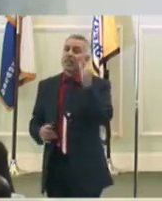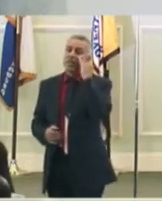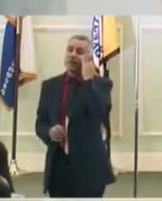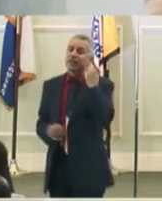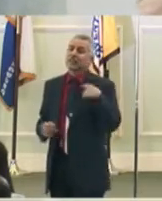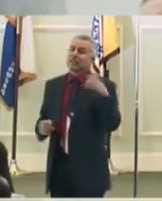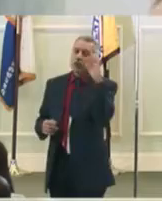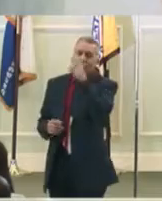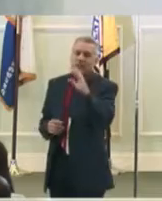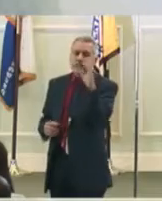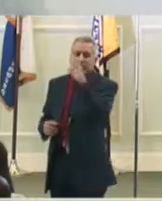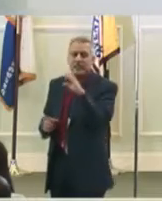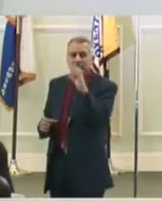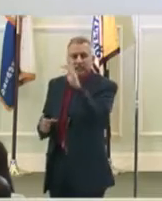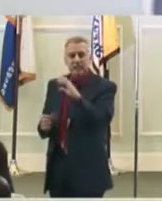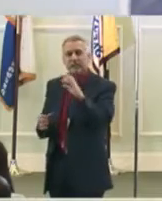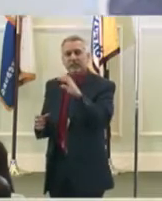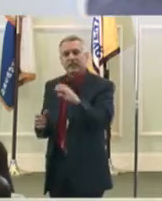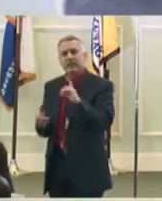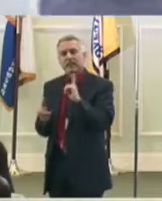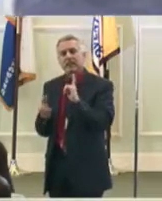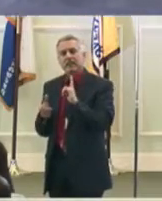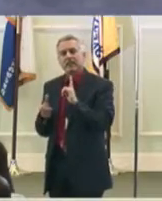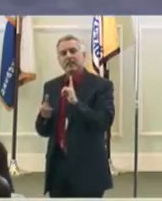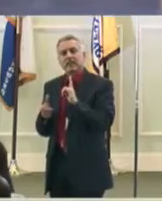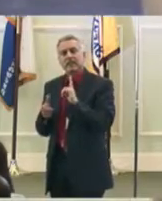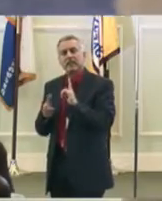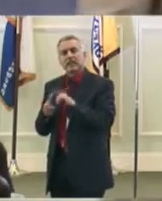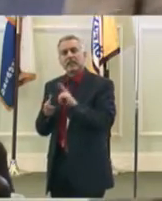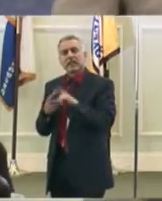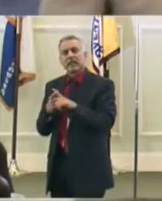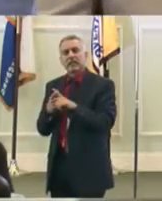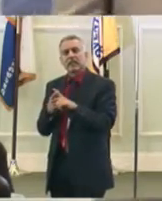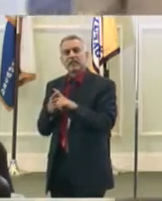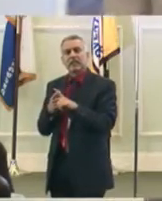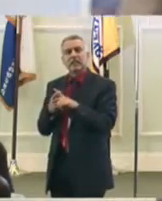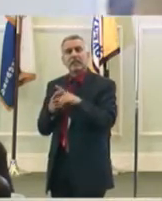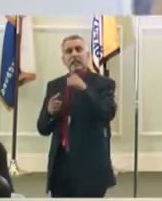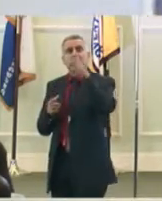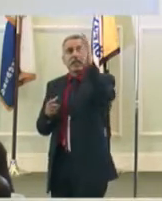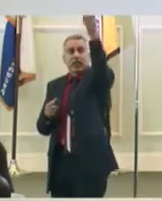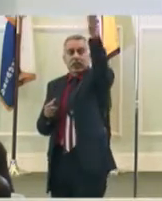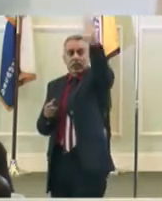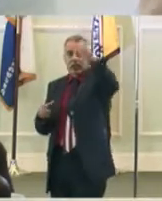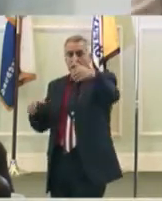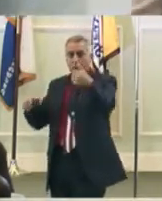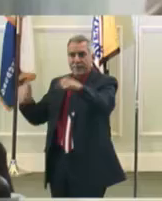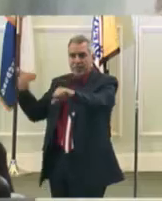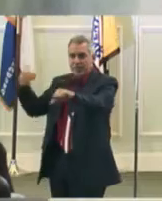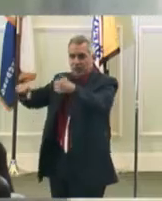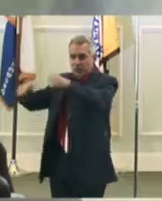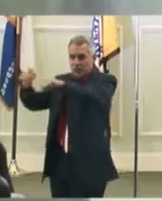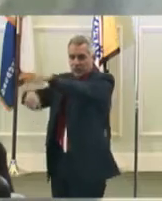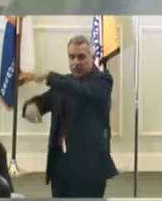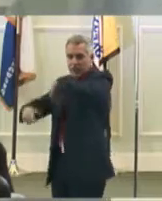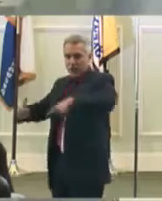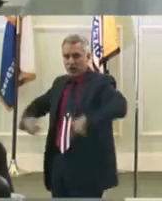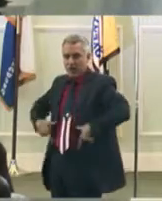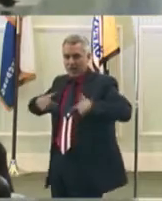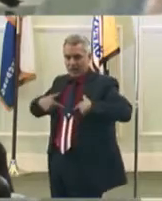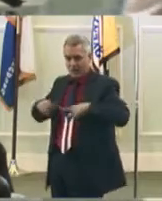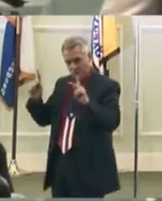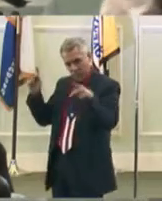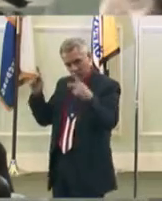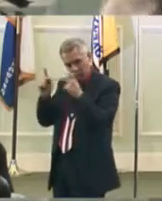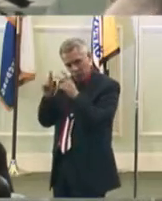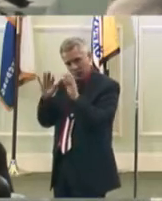seeking and I know him, then all those things will fall in place. Either he'll grant me what I need or he'll change my desire for those